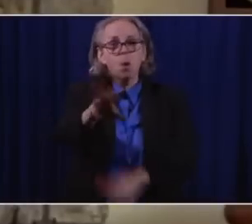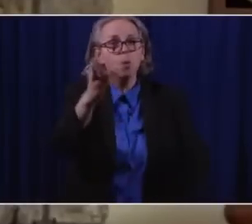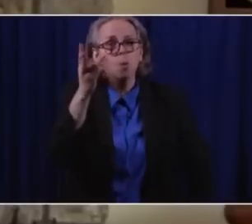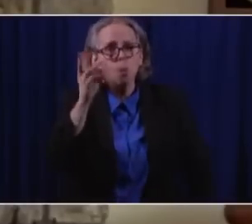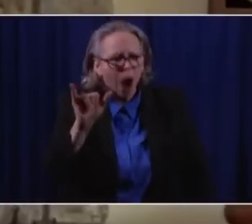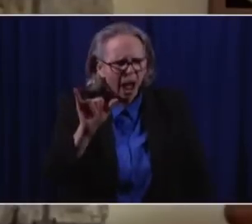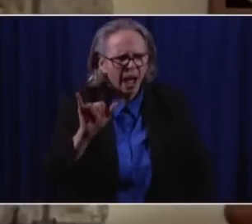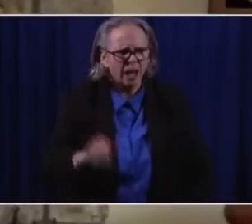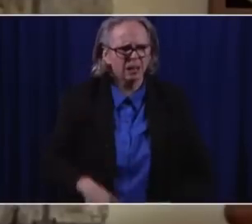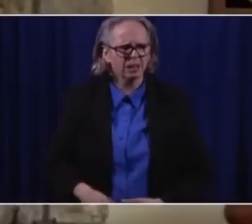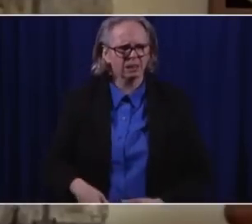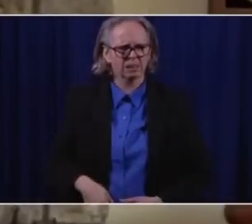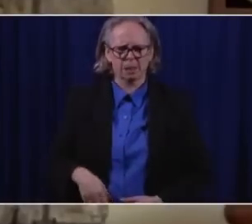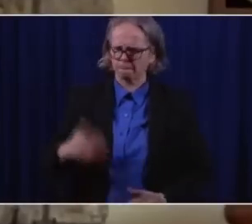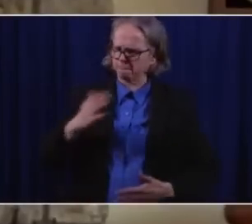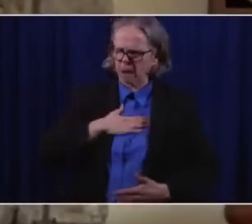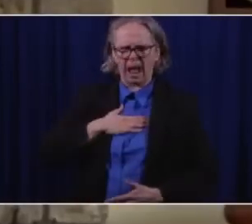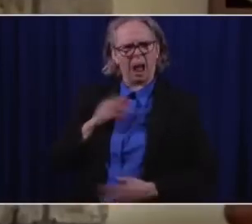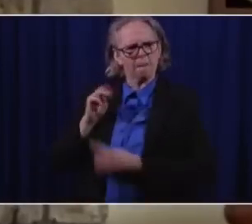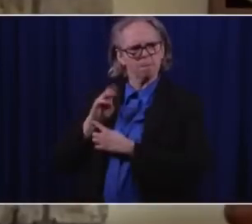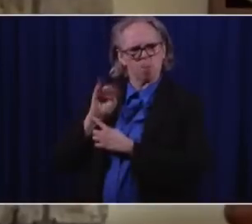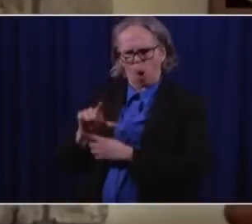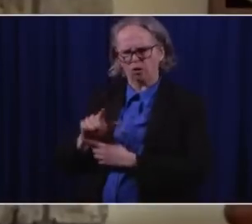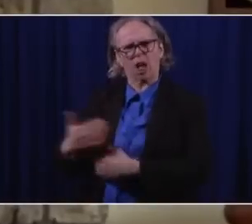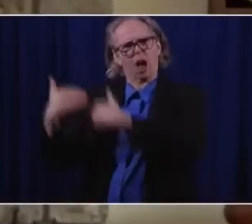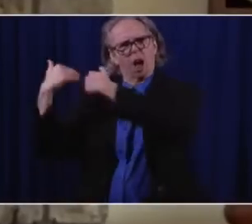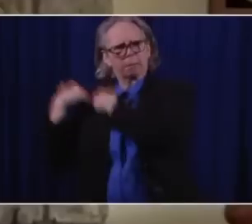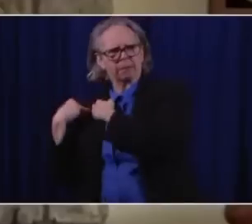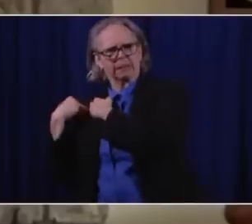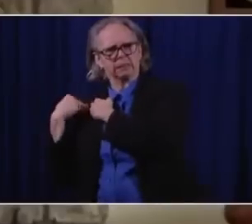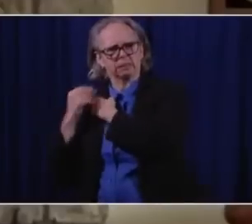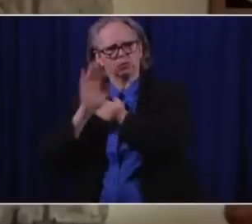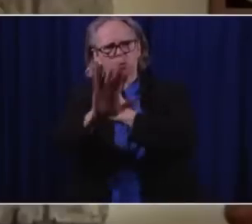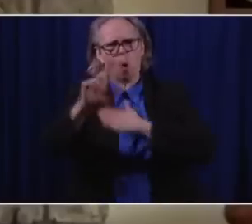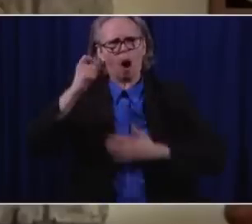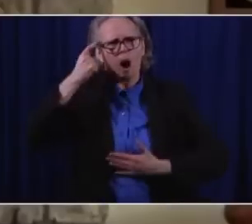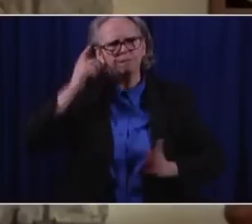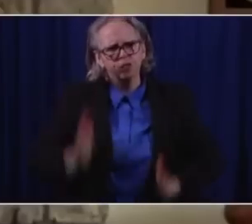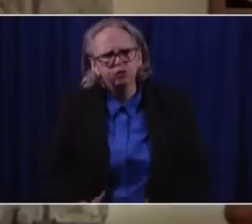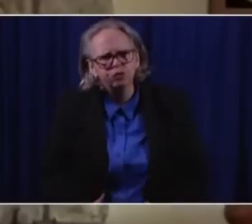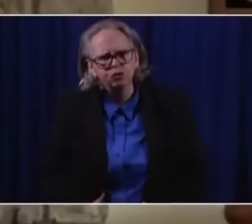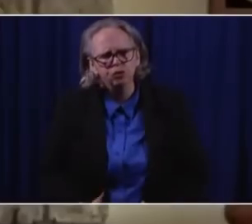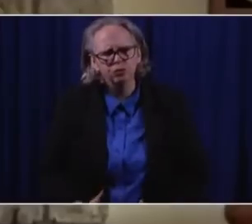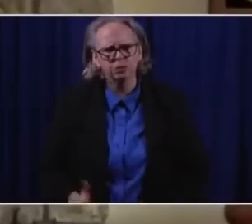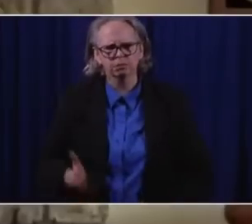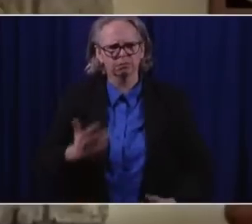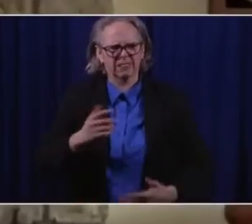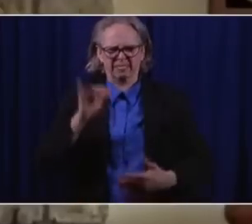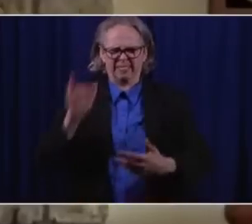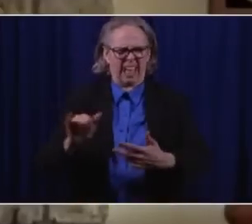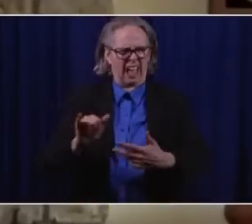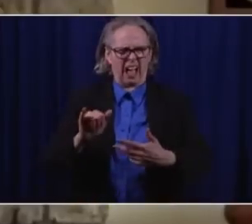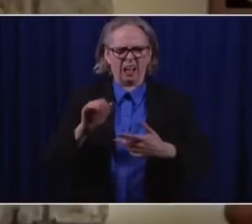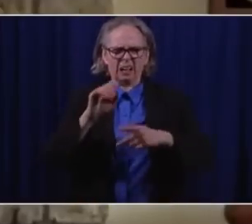do so. We cannot subject Ohioans to these possibilities.